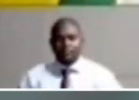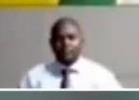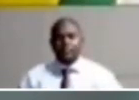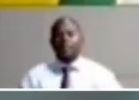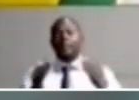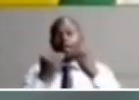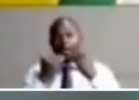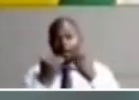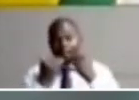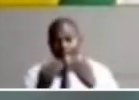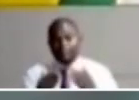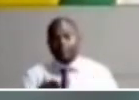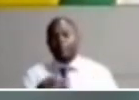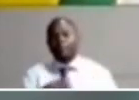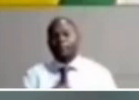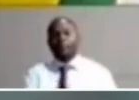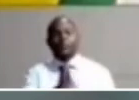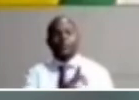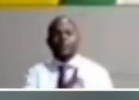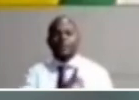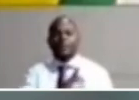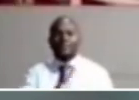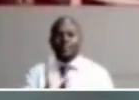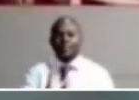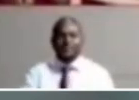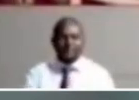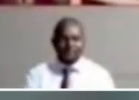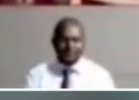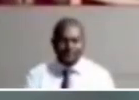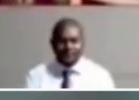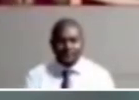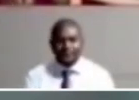I thank you, and I wish you good luck.